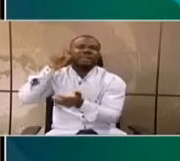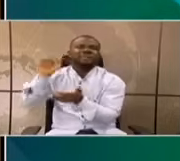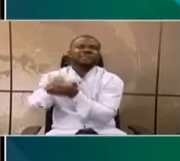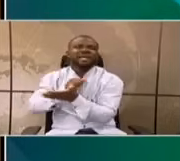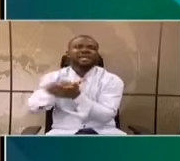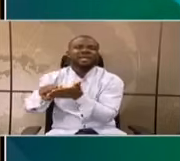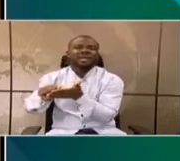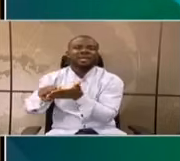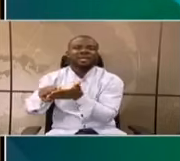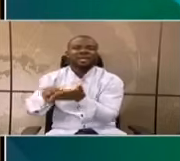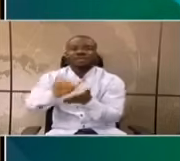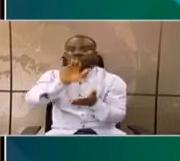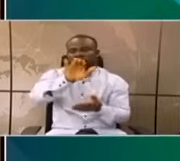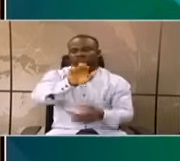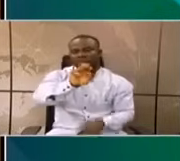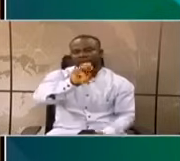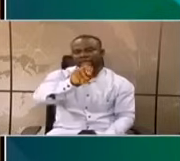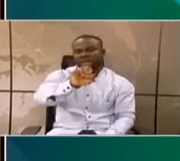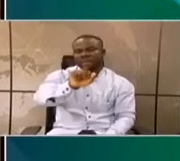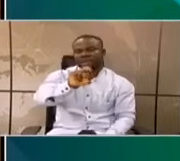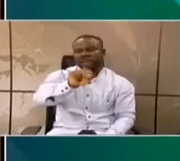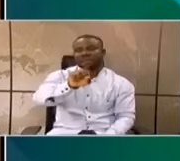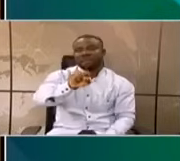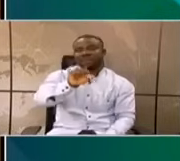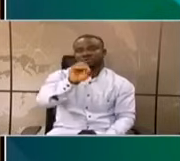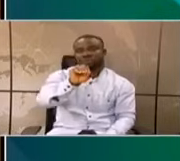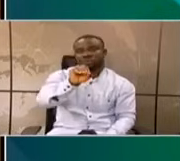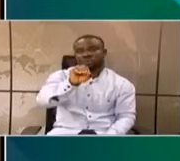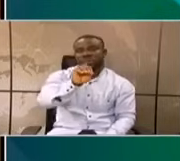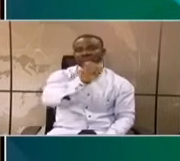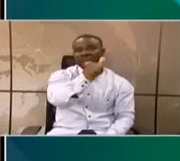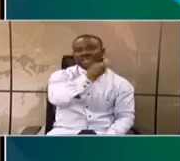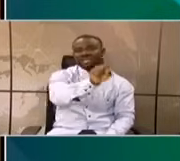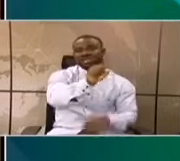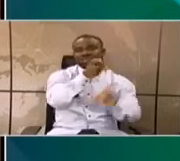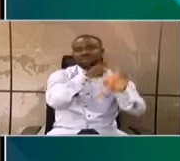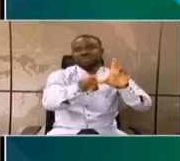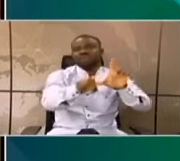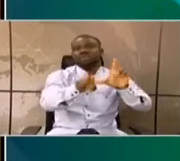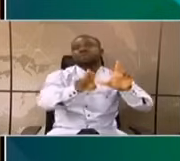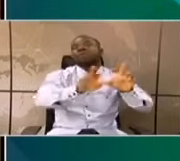The entire Manso area of Ashanti region, poison, kwa.